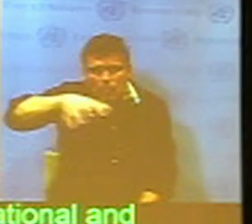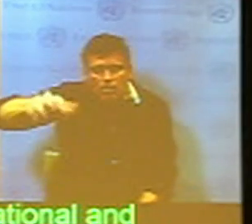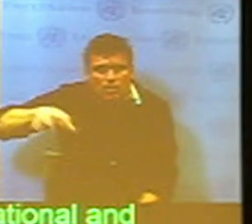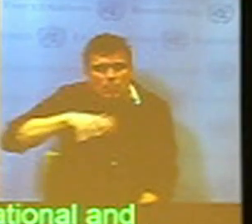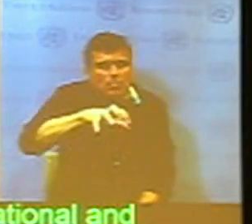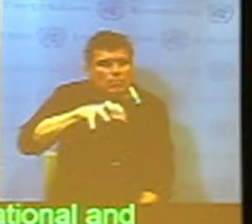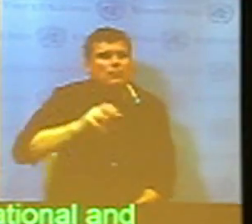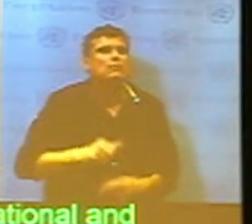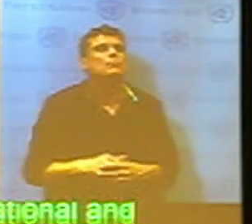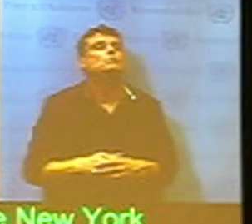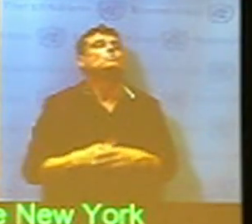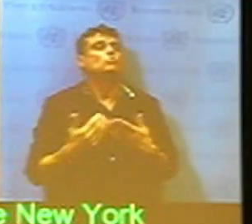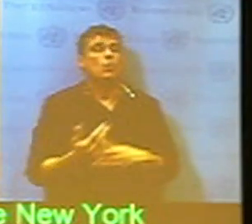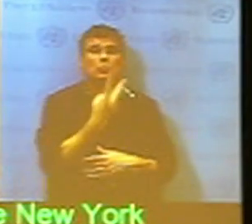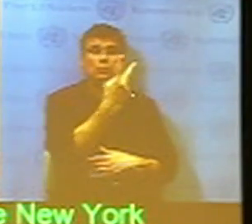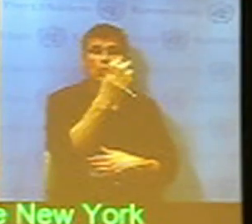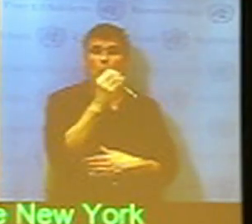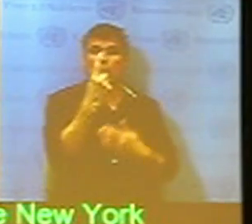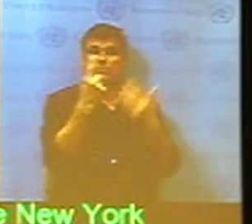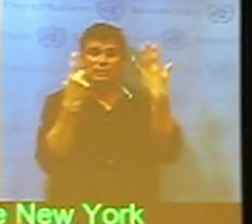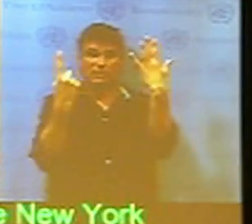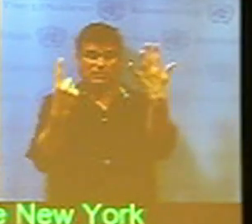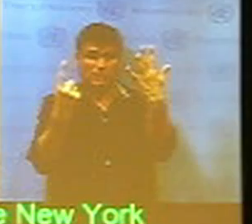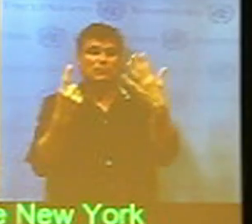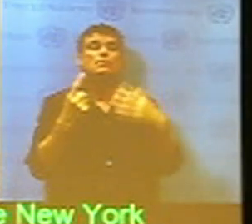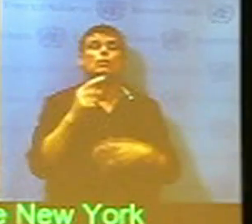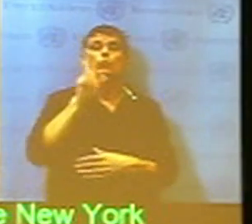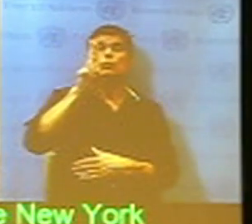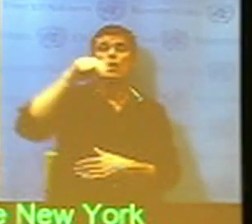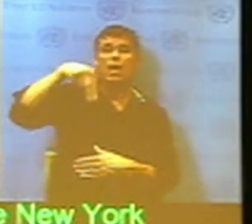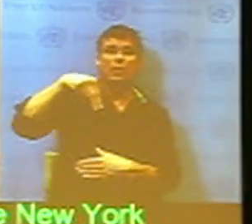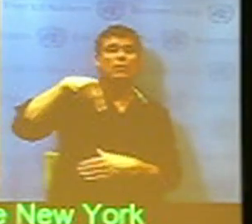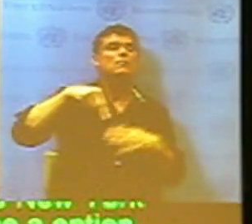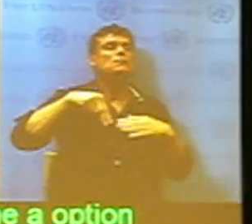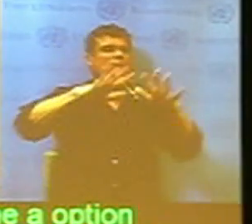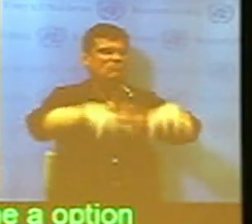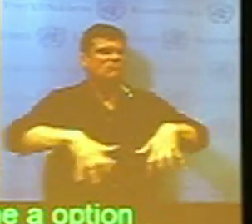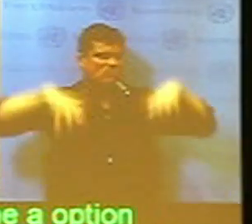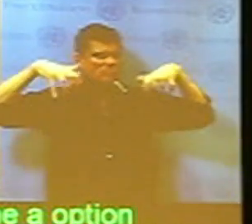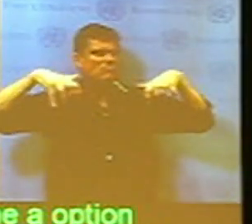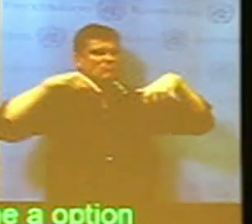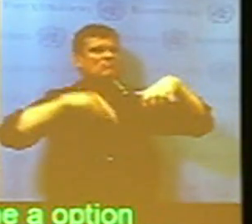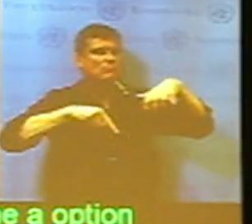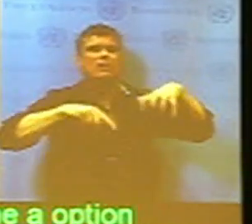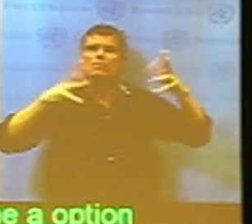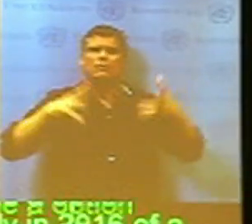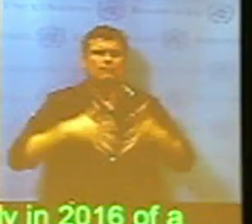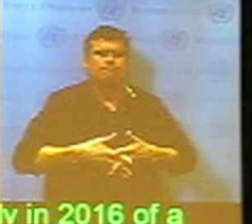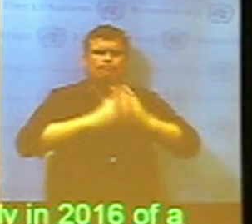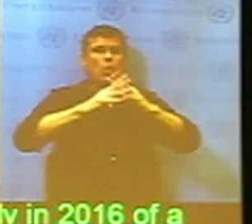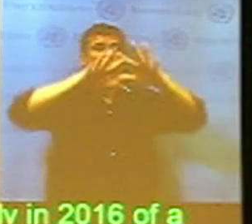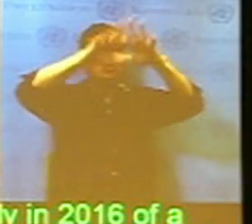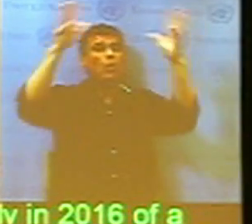2016 of a global compact on refugees, with the objectives to ease pressure on host countries, enhance